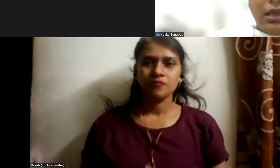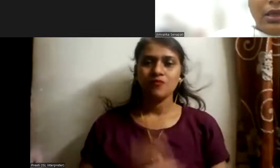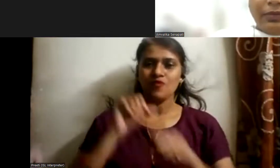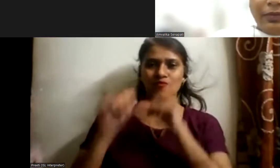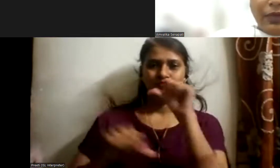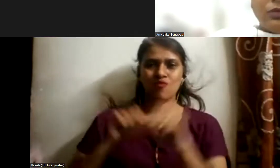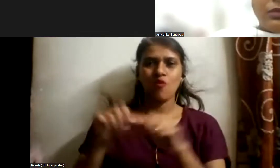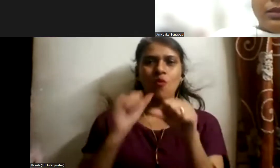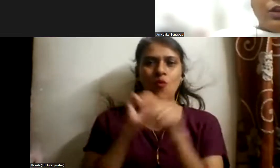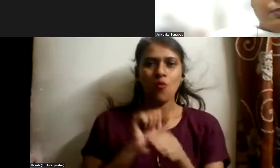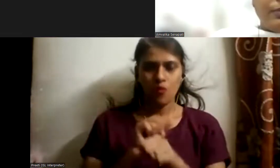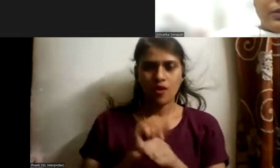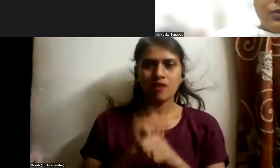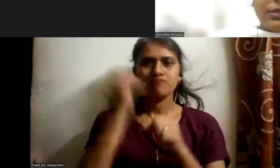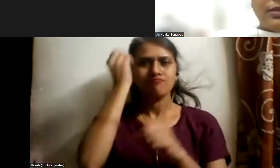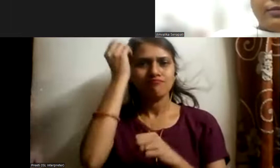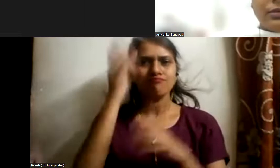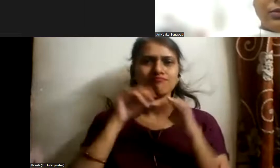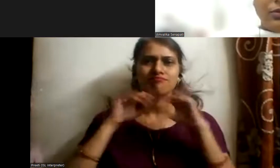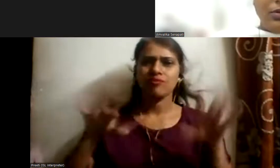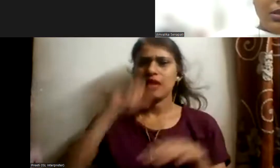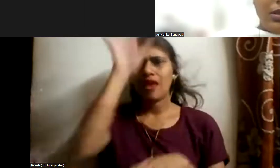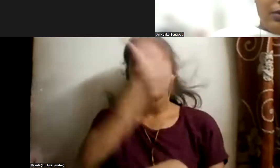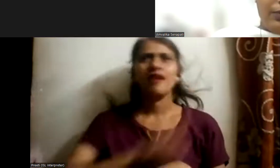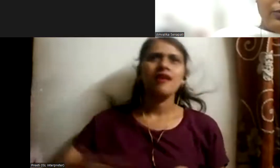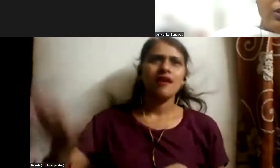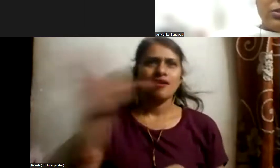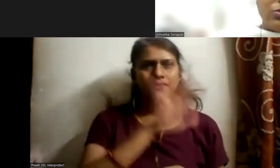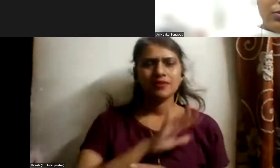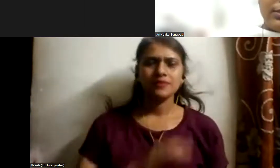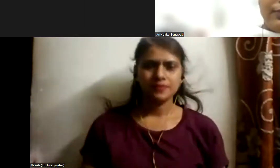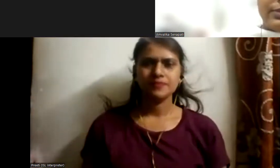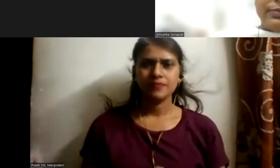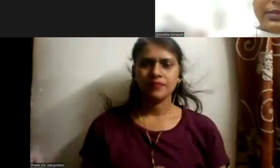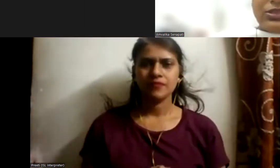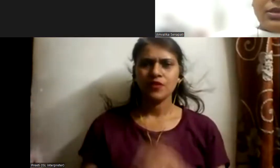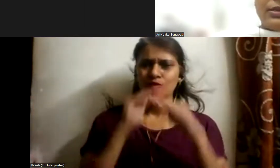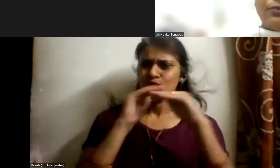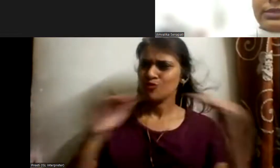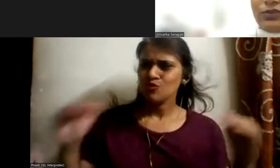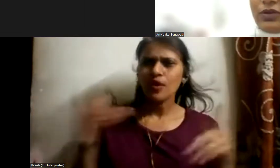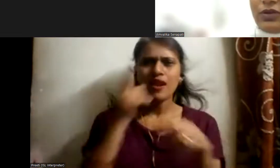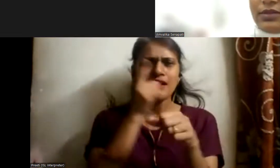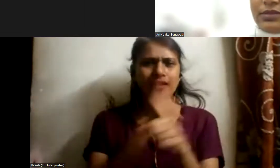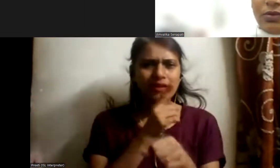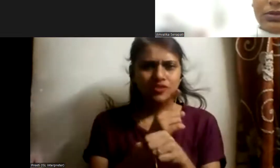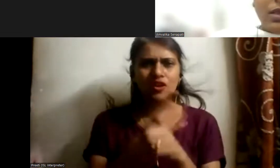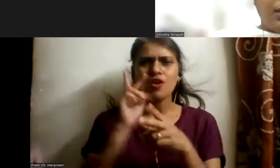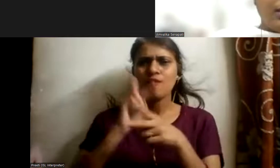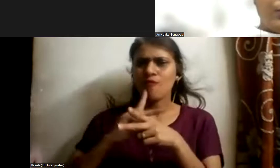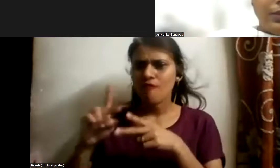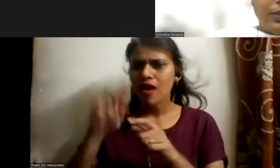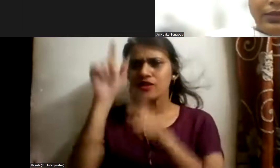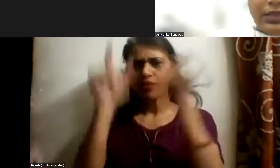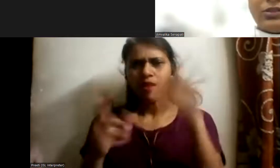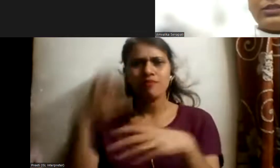and a lot of people across India from different, not just students, even some teachers, some working professionals have joined in this